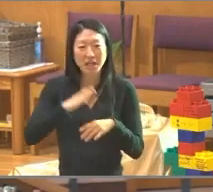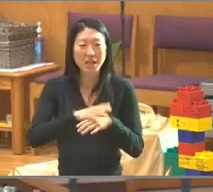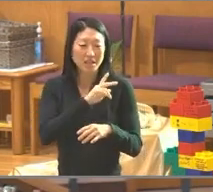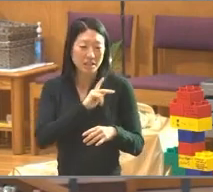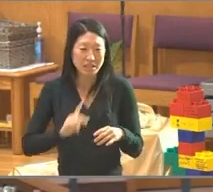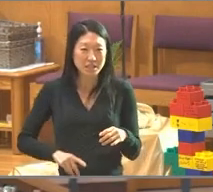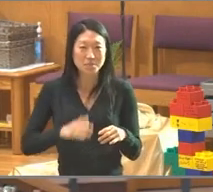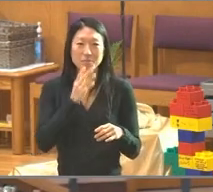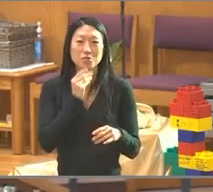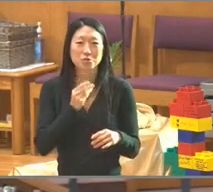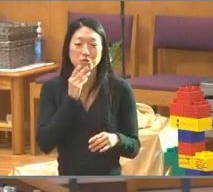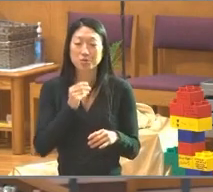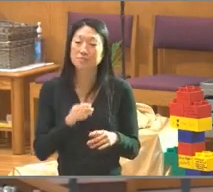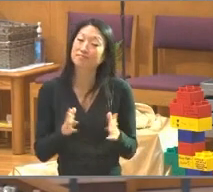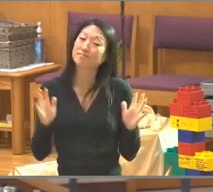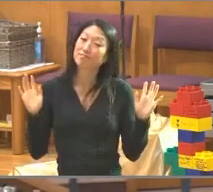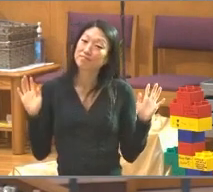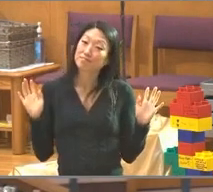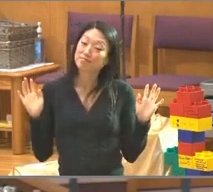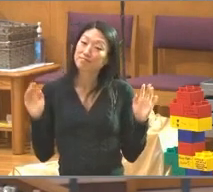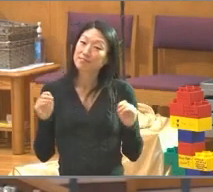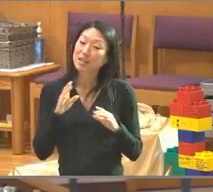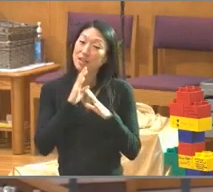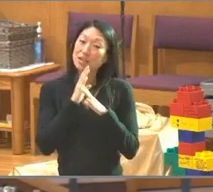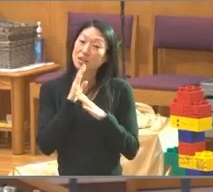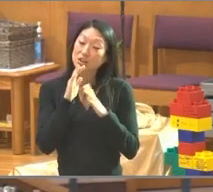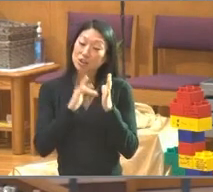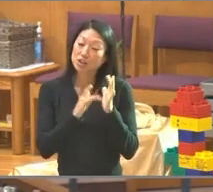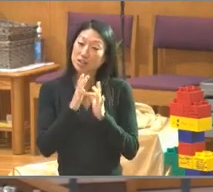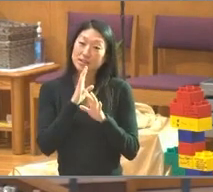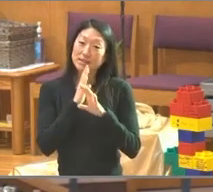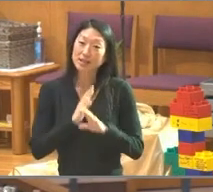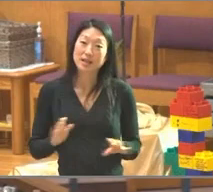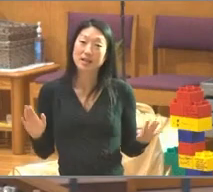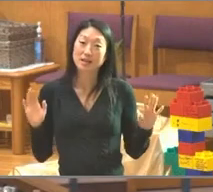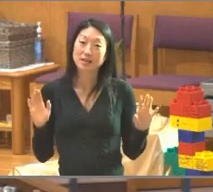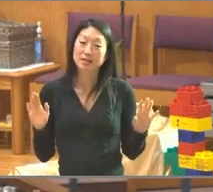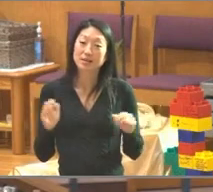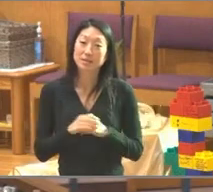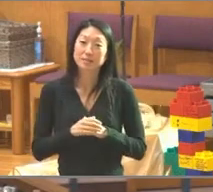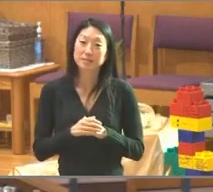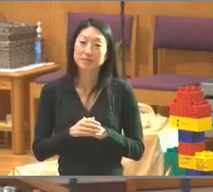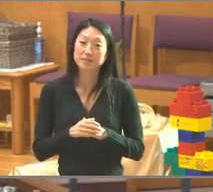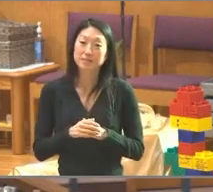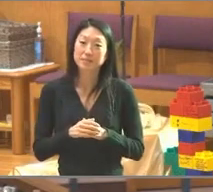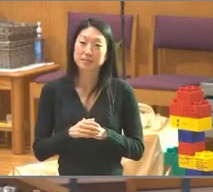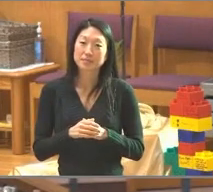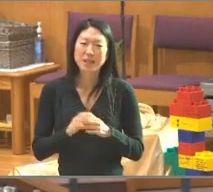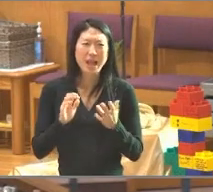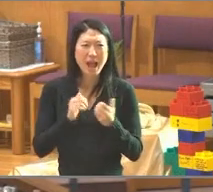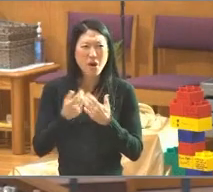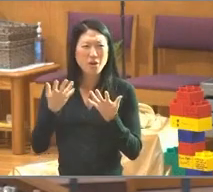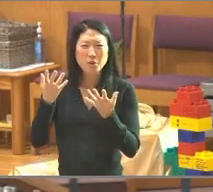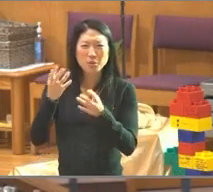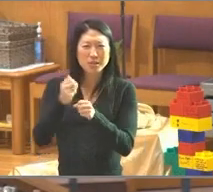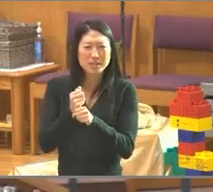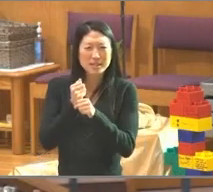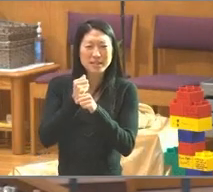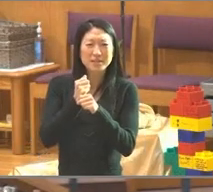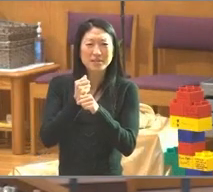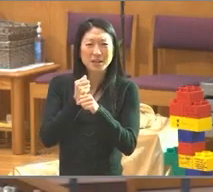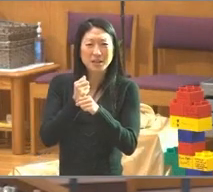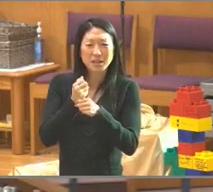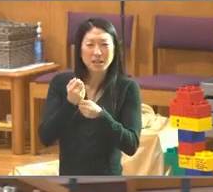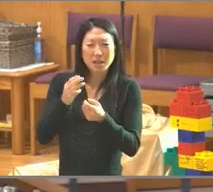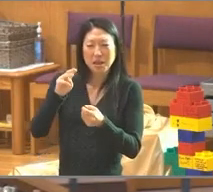However, Jesus remains silent. After all, how can we ever receive a Messiah who does not act